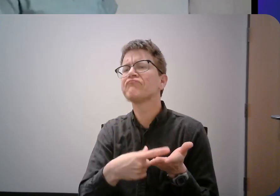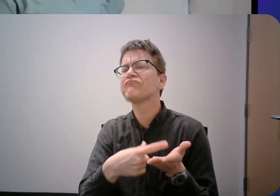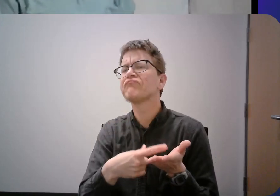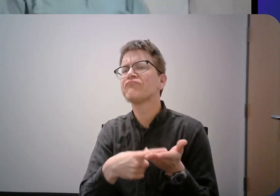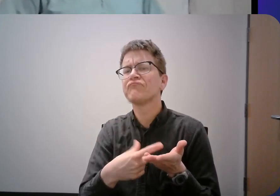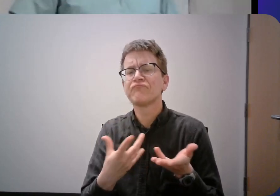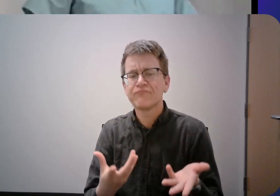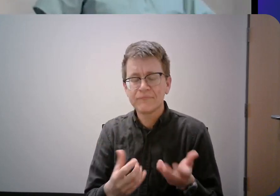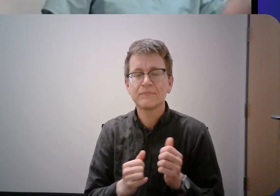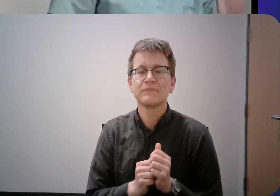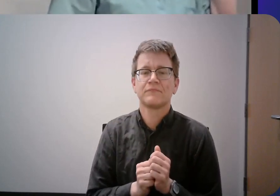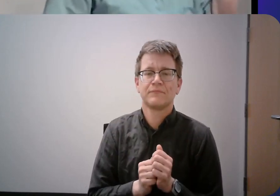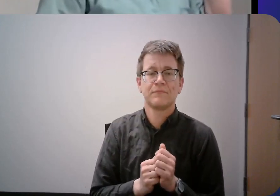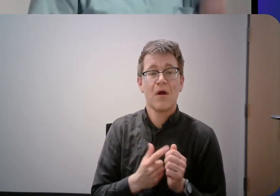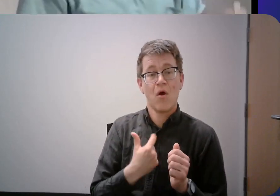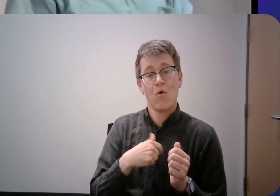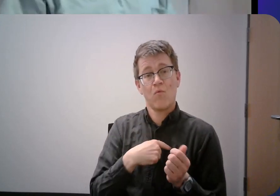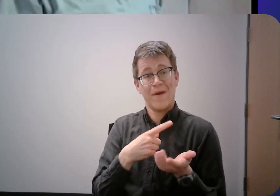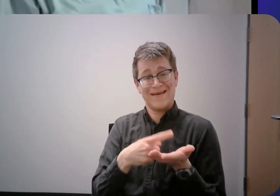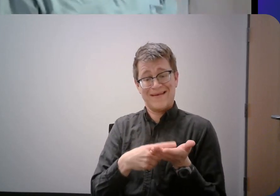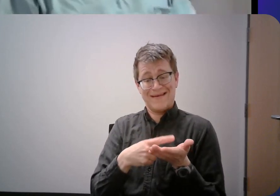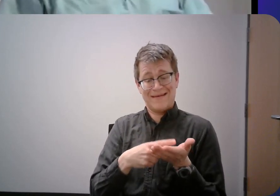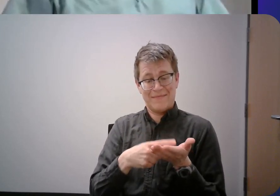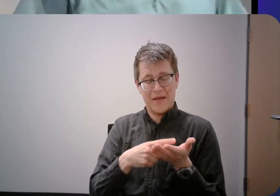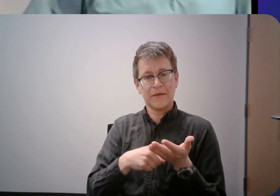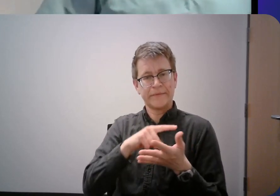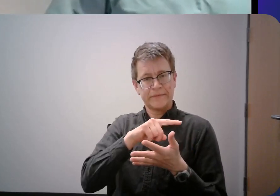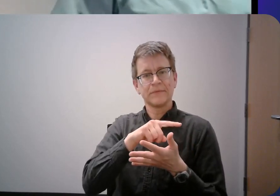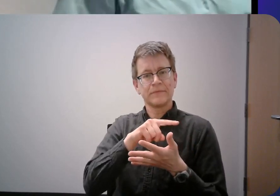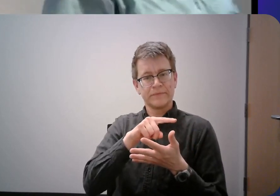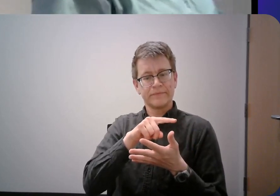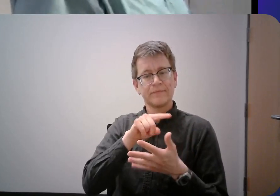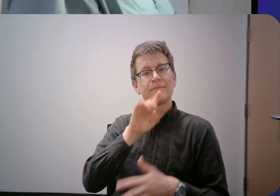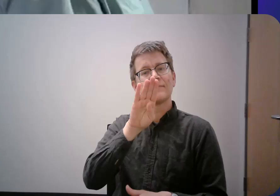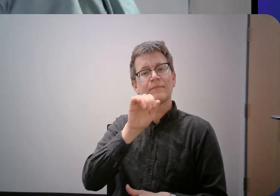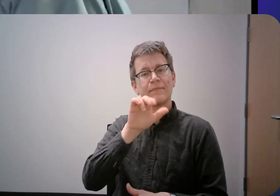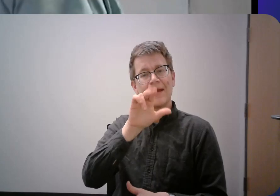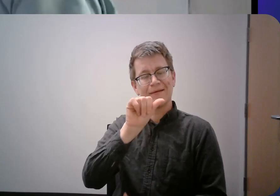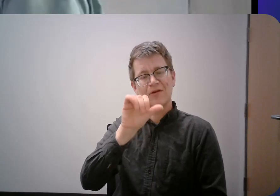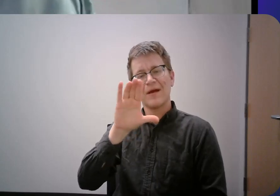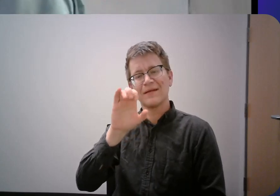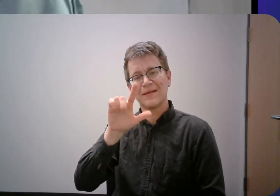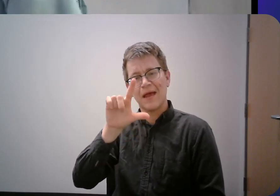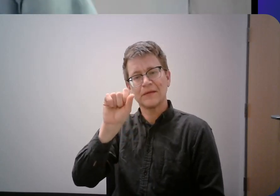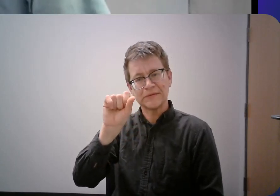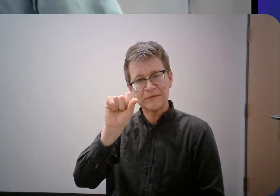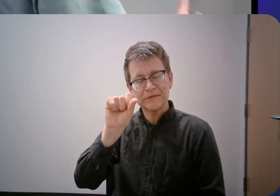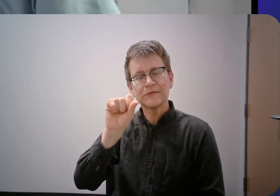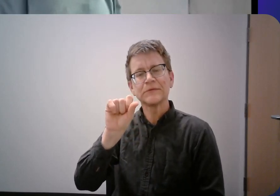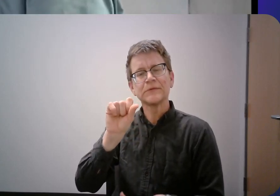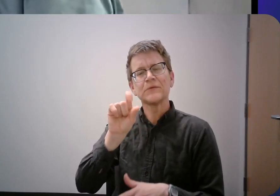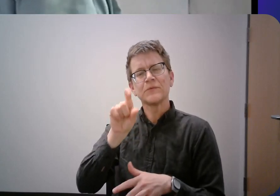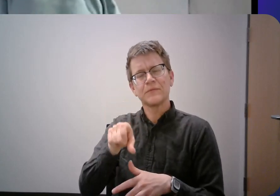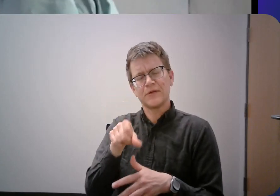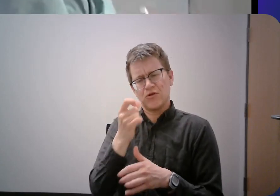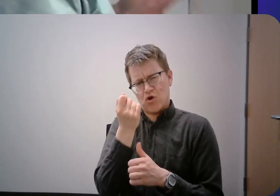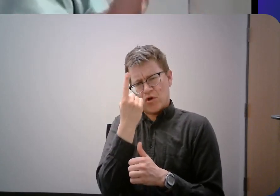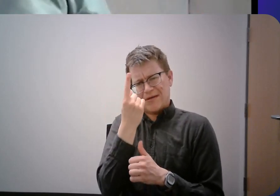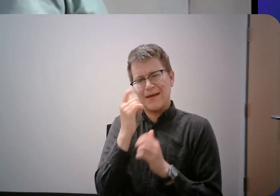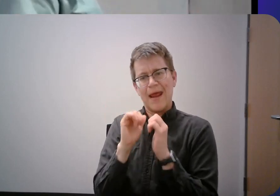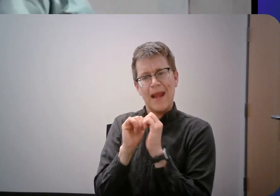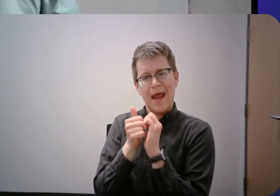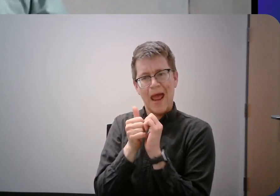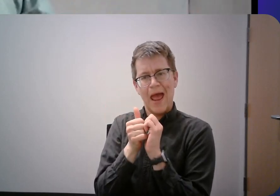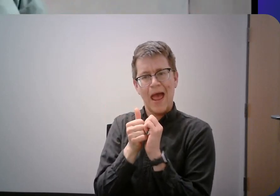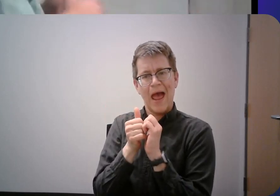identify bacteria. There are 3 ways that we can identify bacteria by. Very important. Will be on the test. I don't care